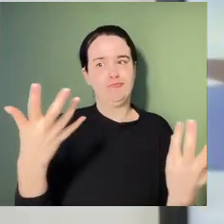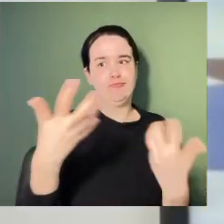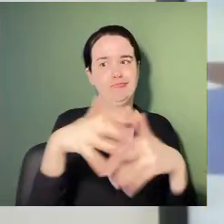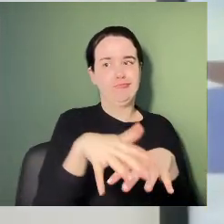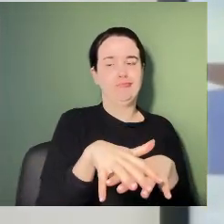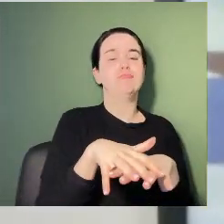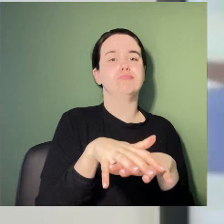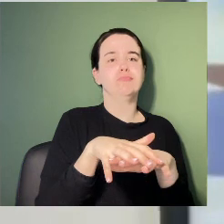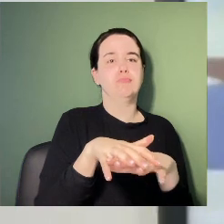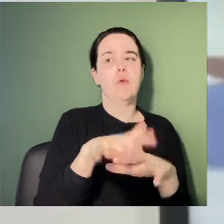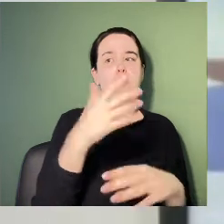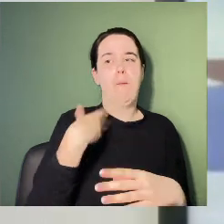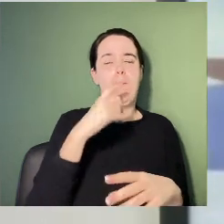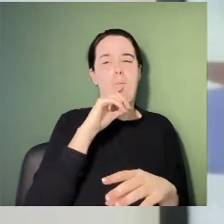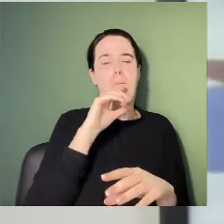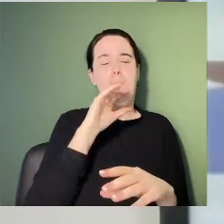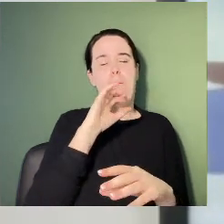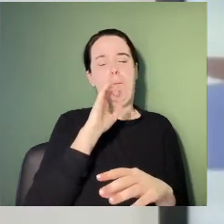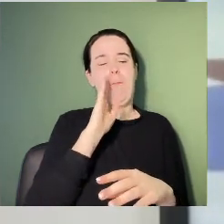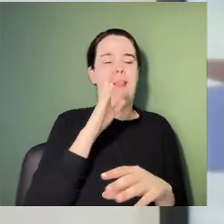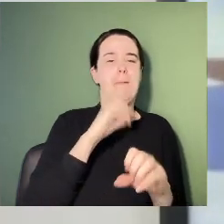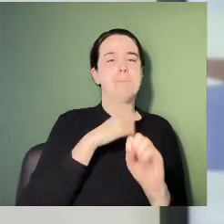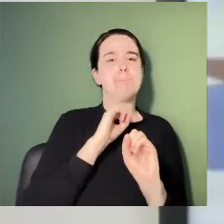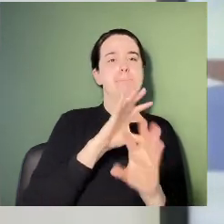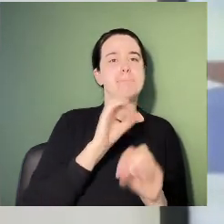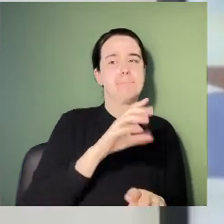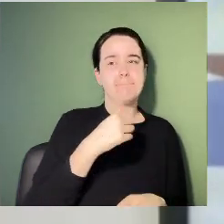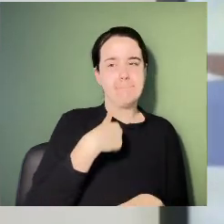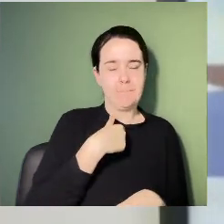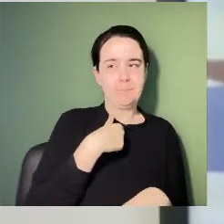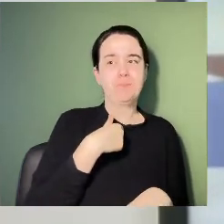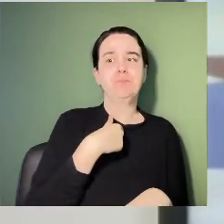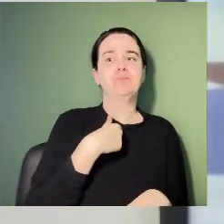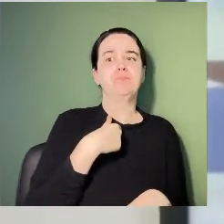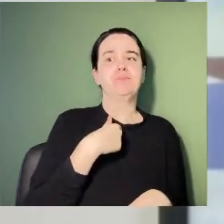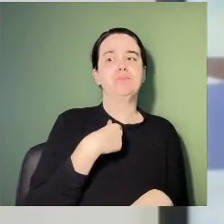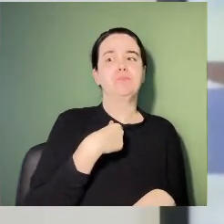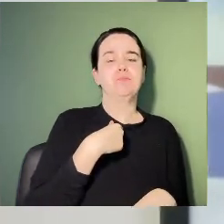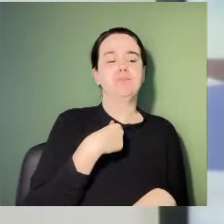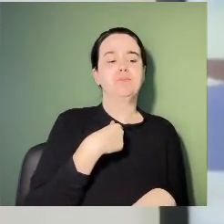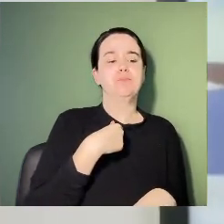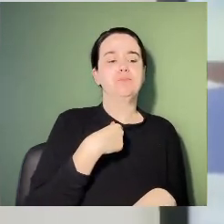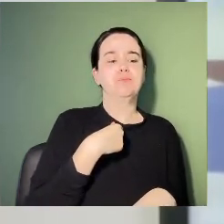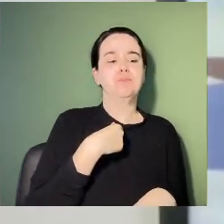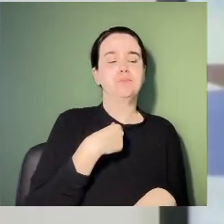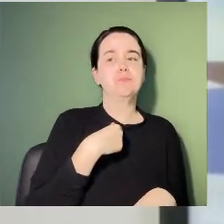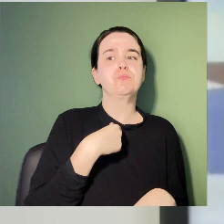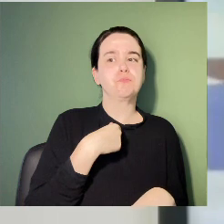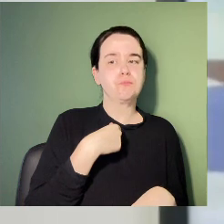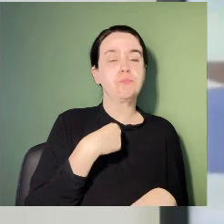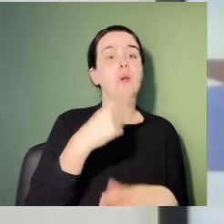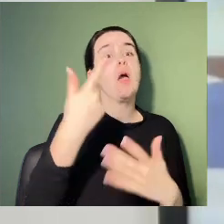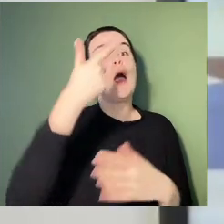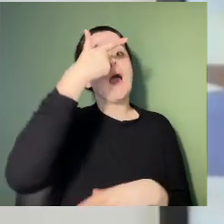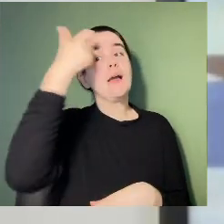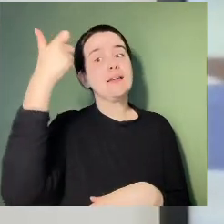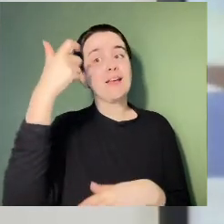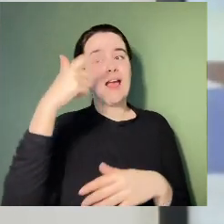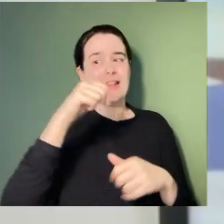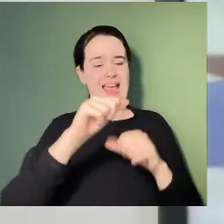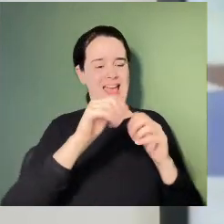my sort of input, my initial provocations, I would just like to situate my arguments within the understanding